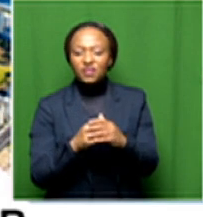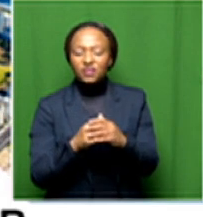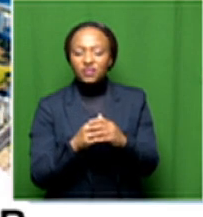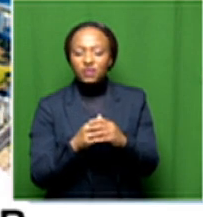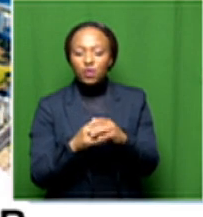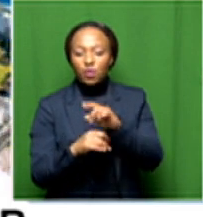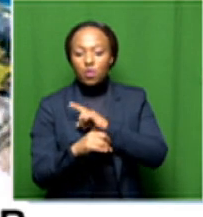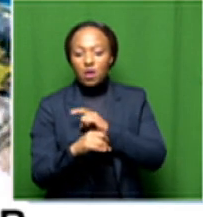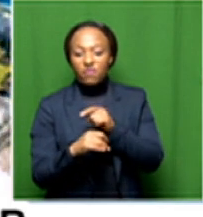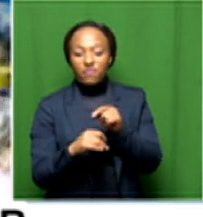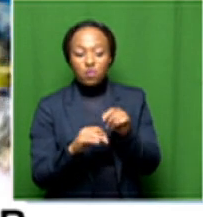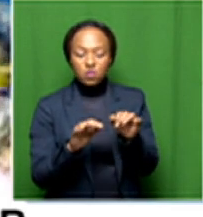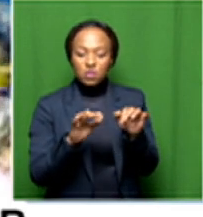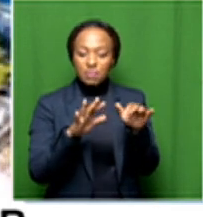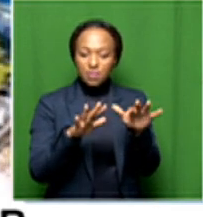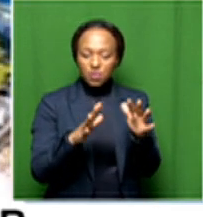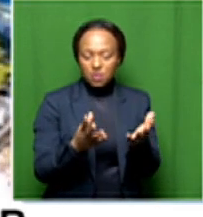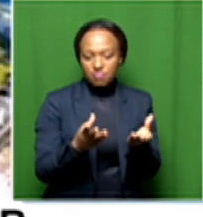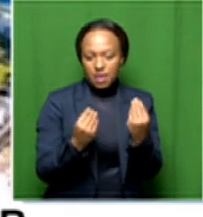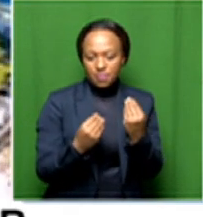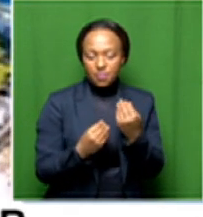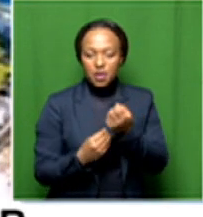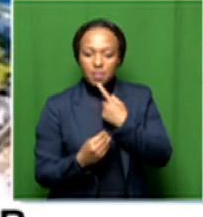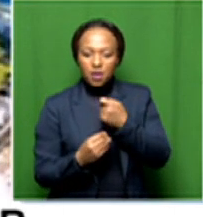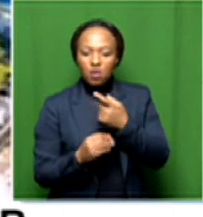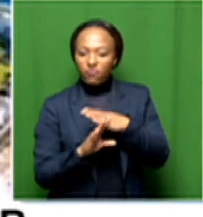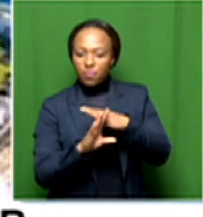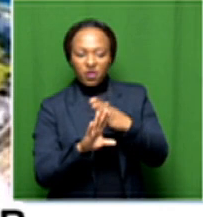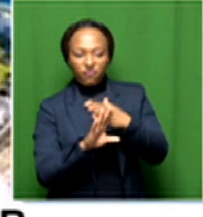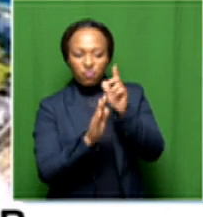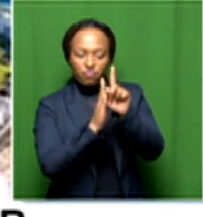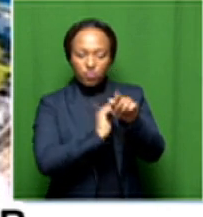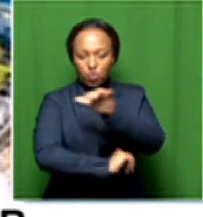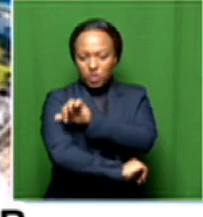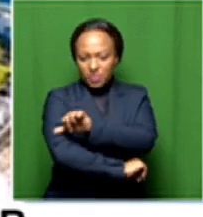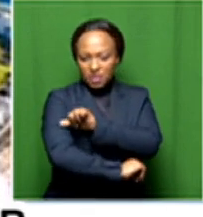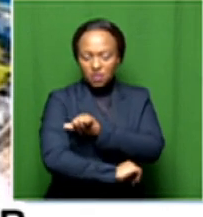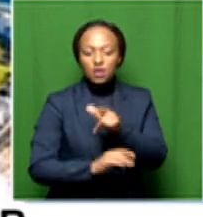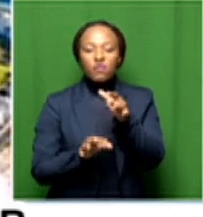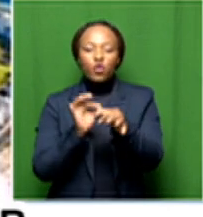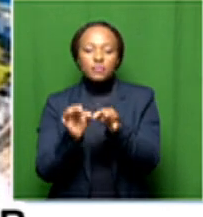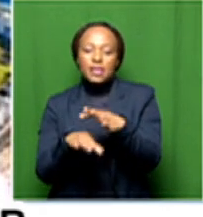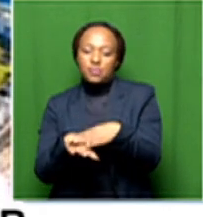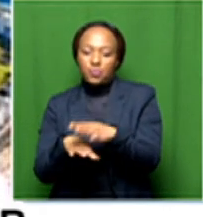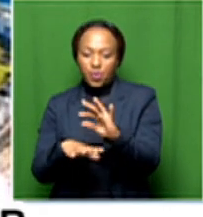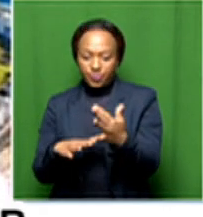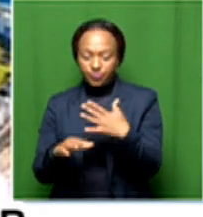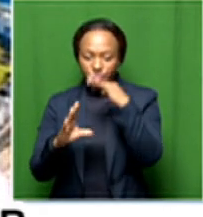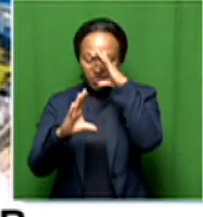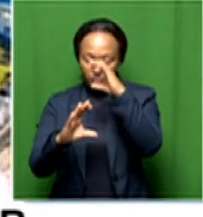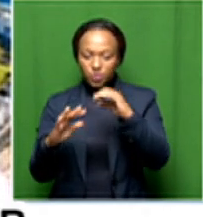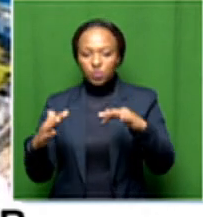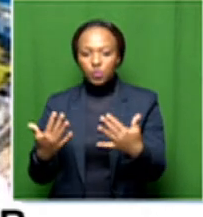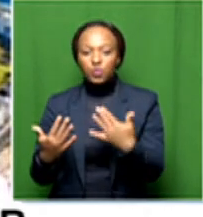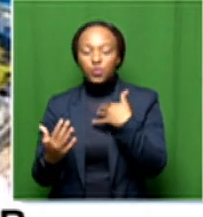people who get the drug are actually prevented from getting to hospital in the first place. And just to unpack that a little bit, our trial focuses,